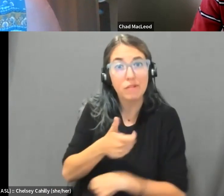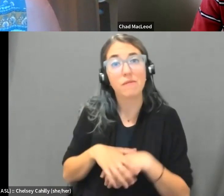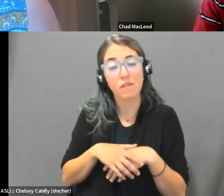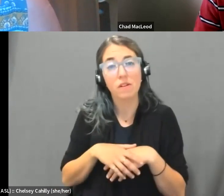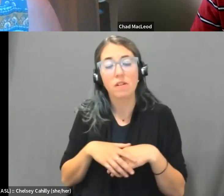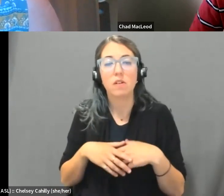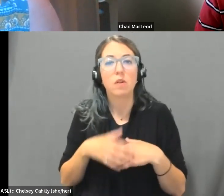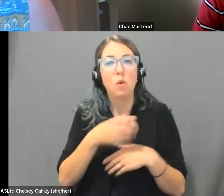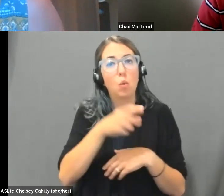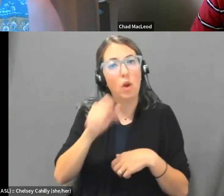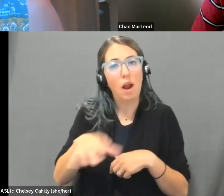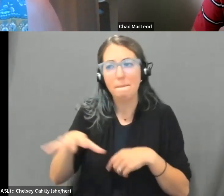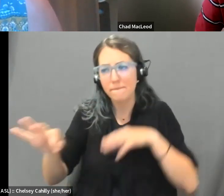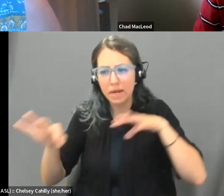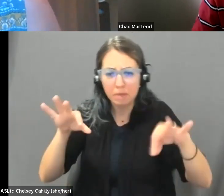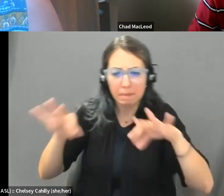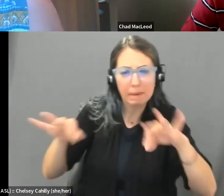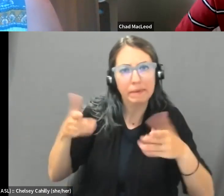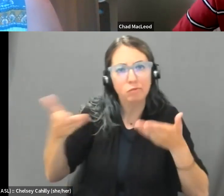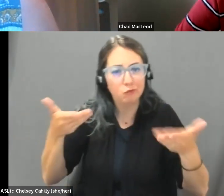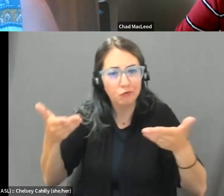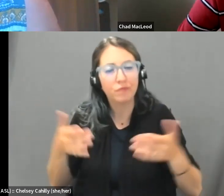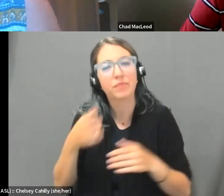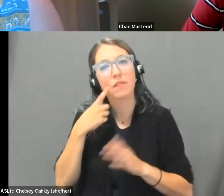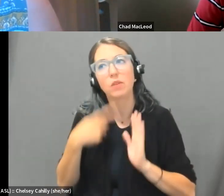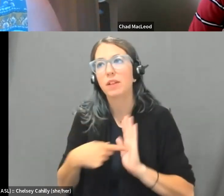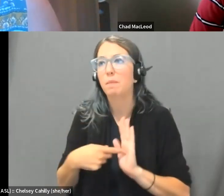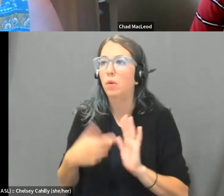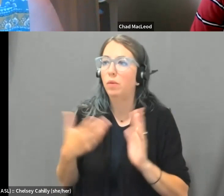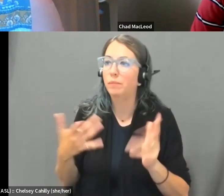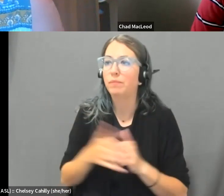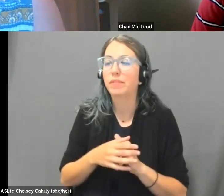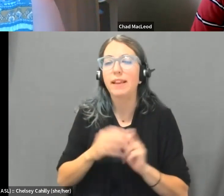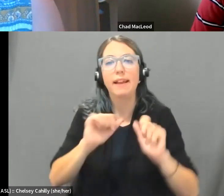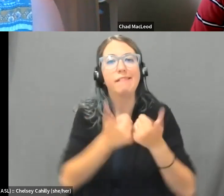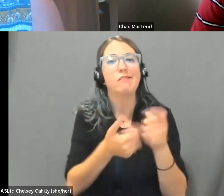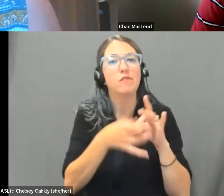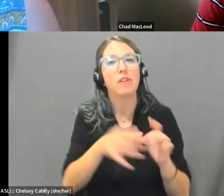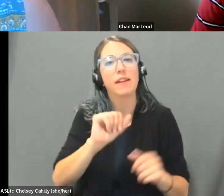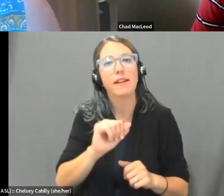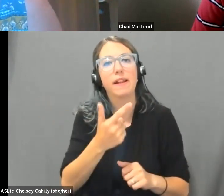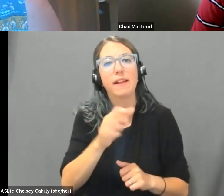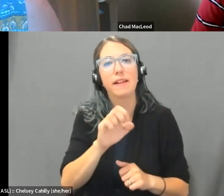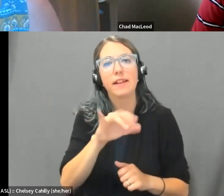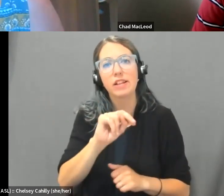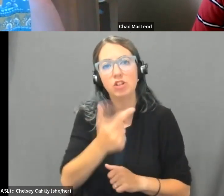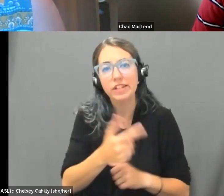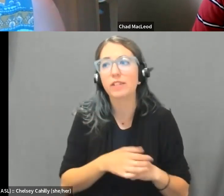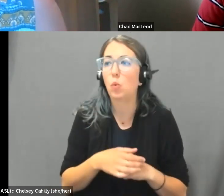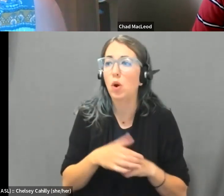with one, for instance, an area agency on aging or a behavioral